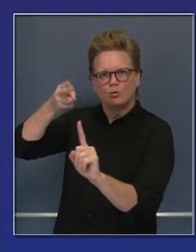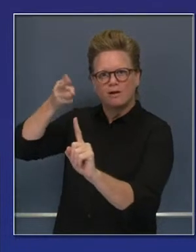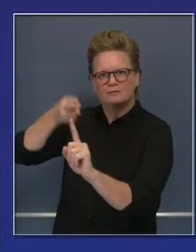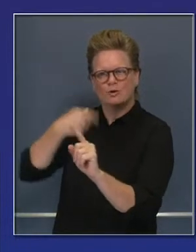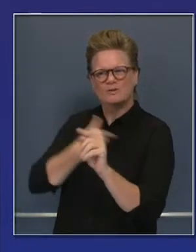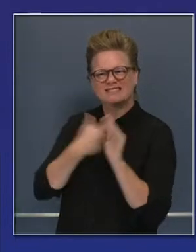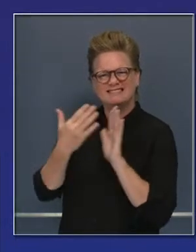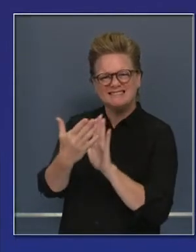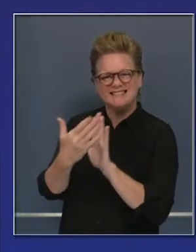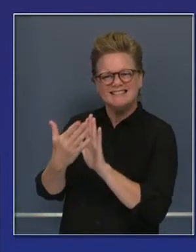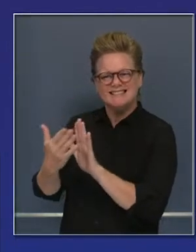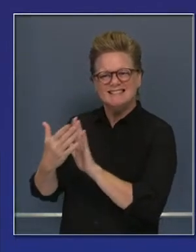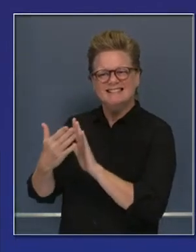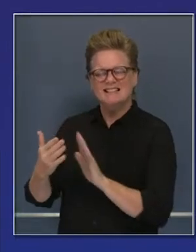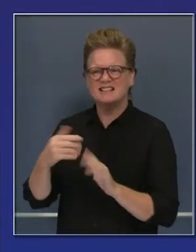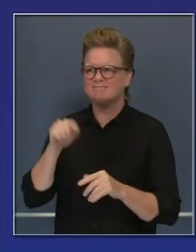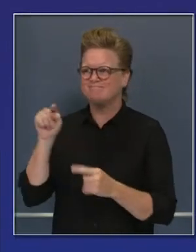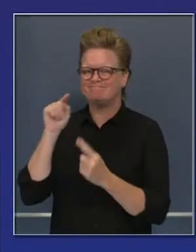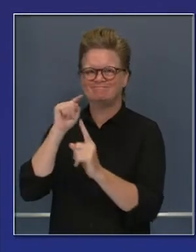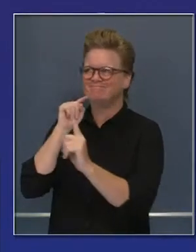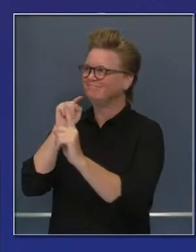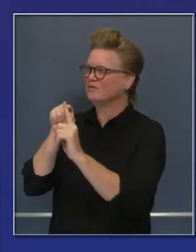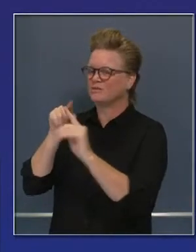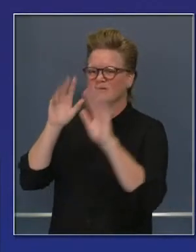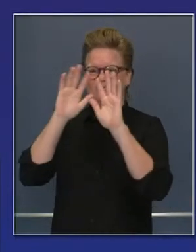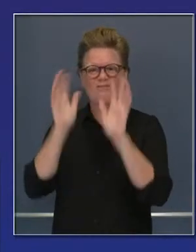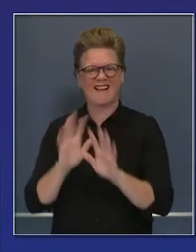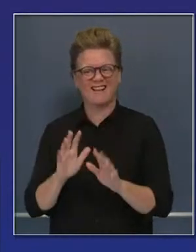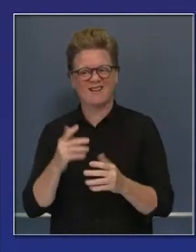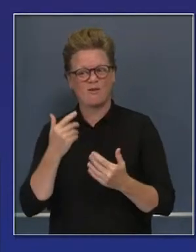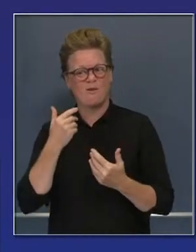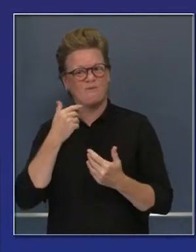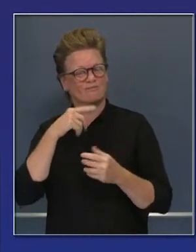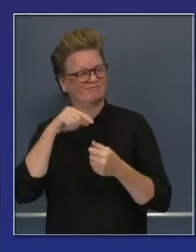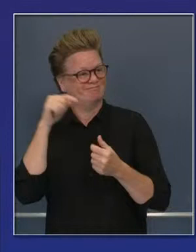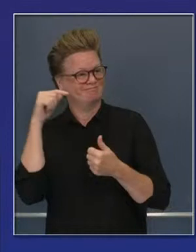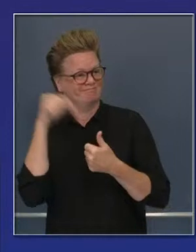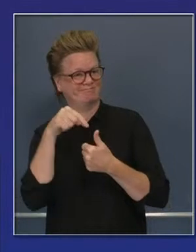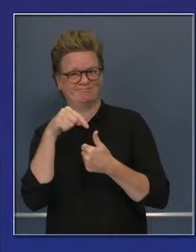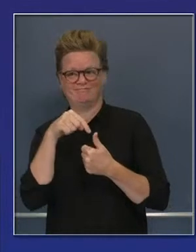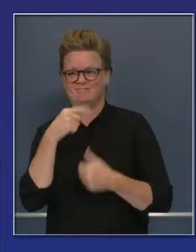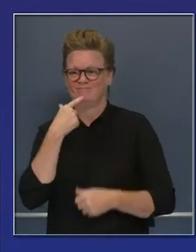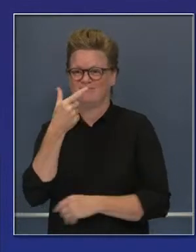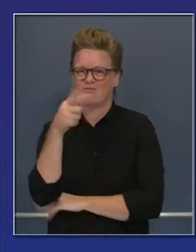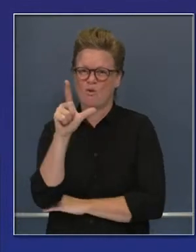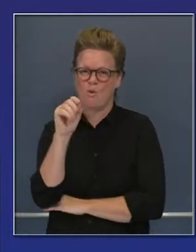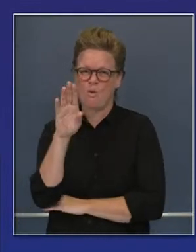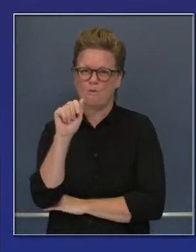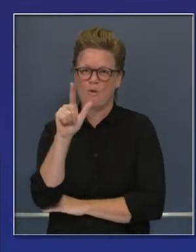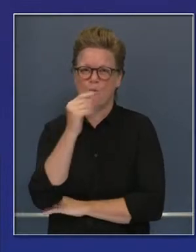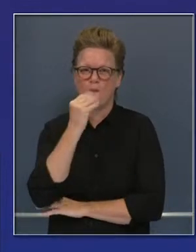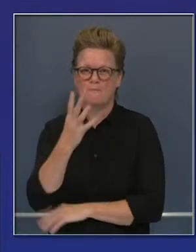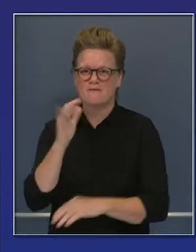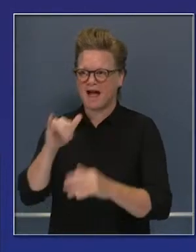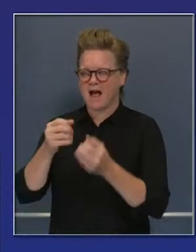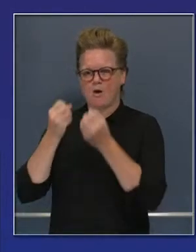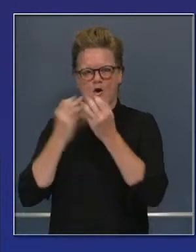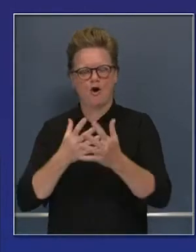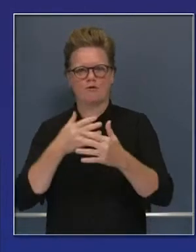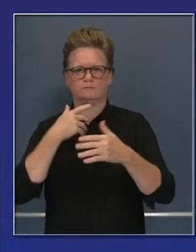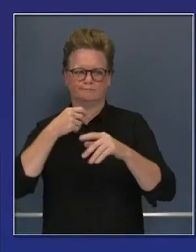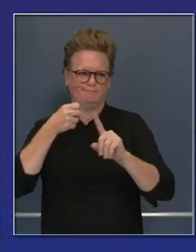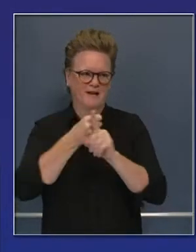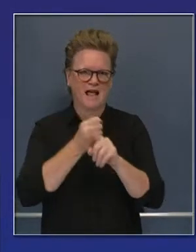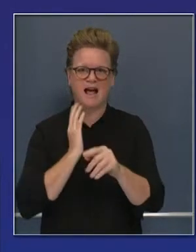events have put a lot of pressure on our energy supply, energy use. You may recall a